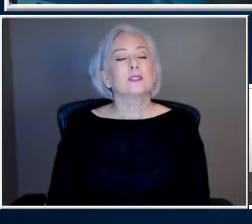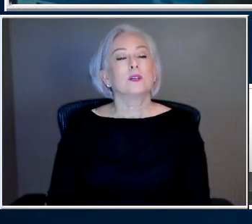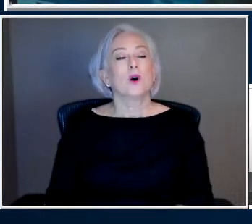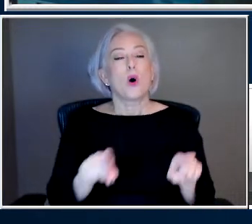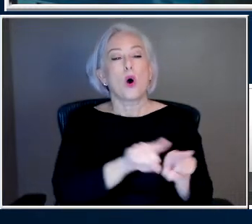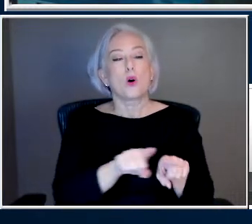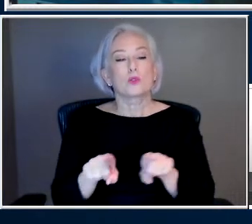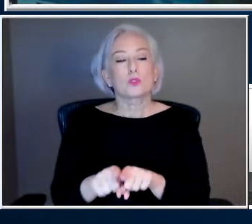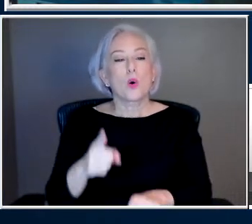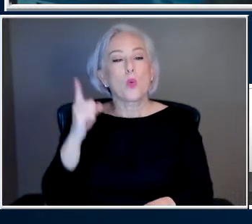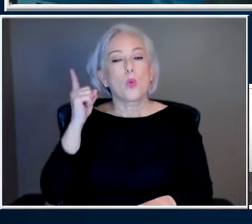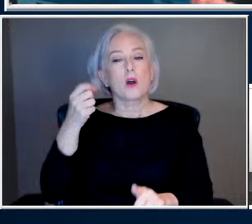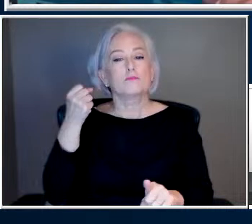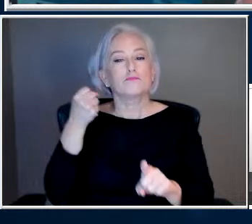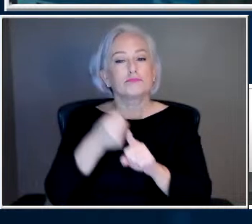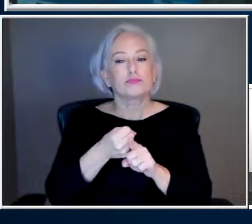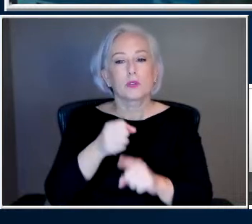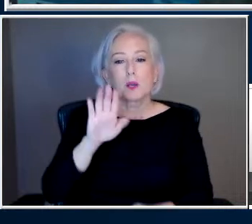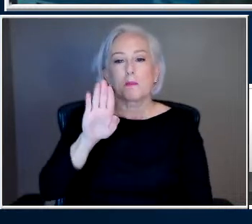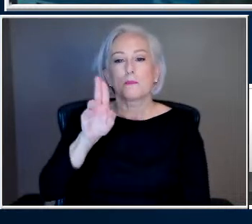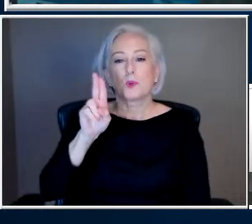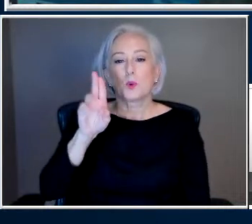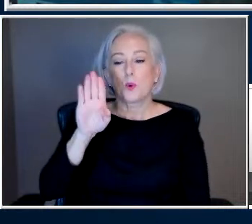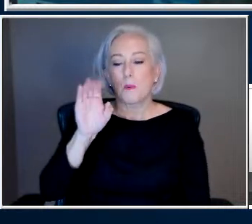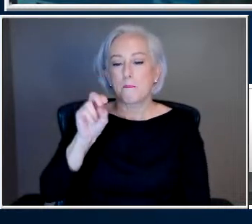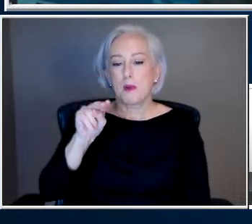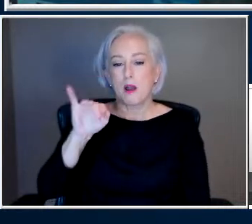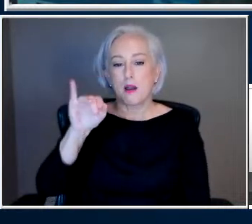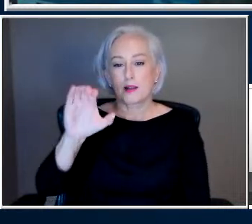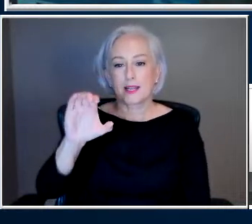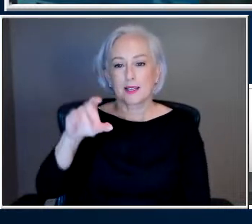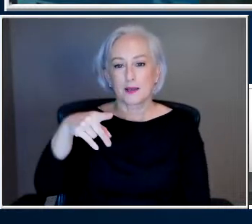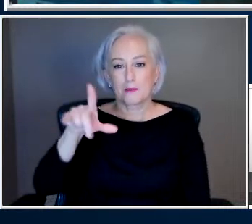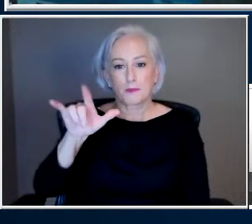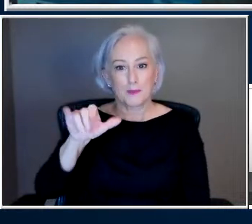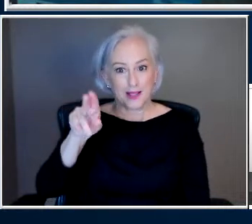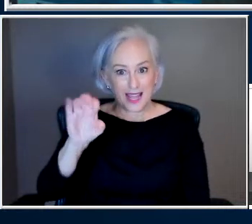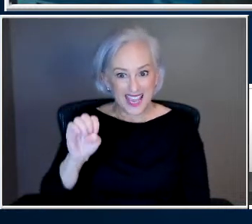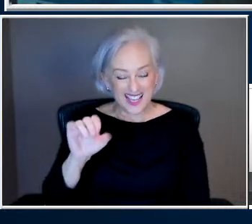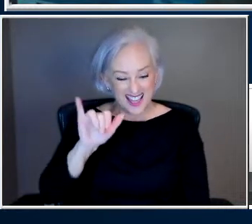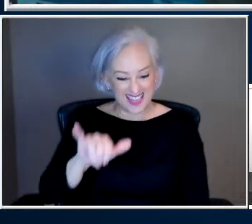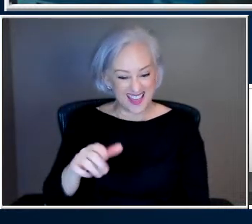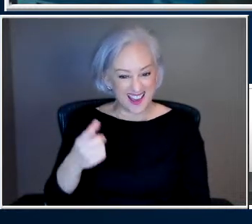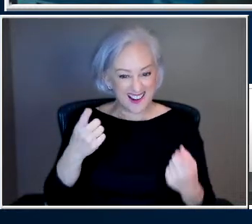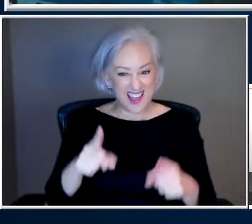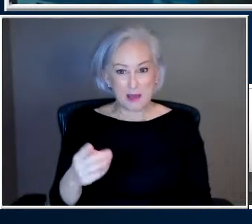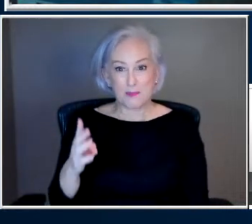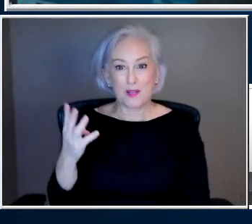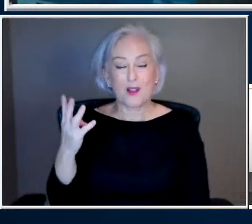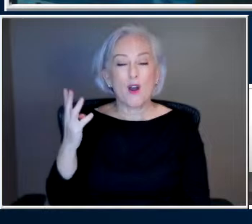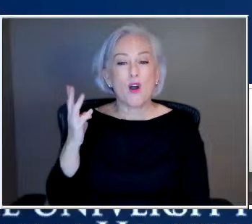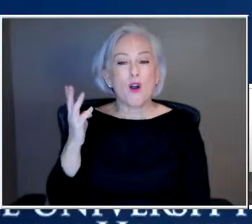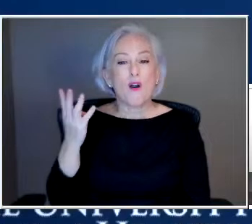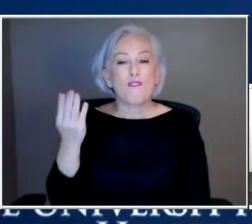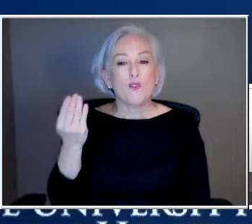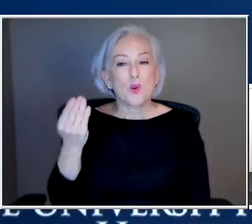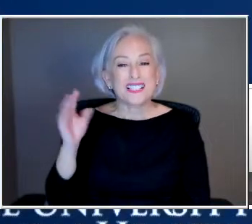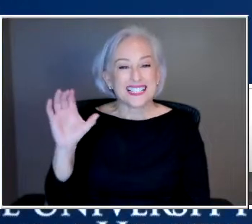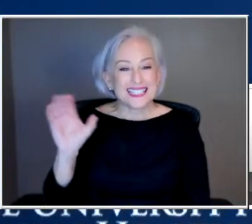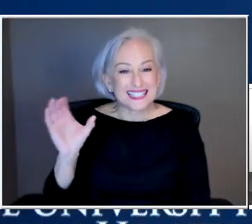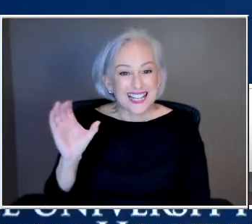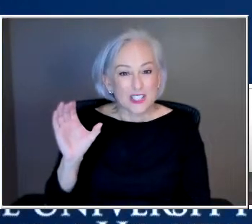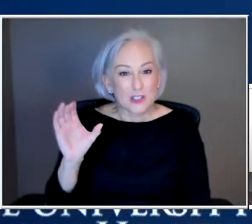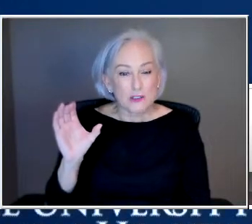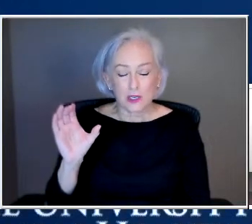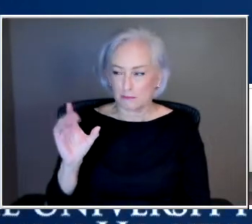I think, of the 14th century. Yeah. Are there vaccines now for the bubonic plague? It is a bacteria that causes this. It's